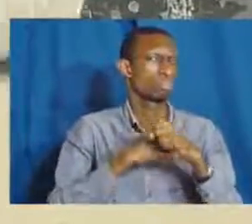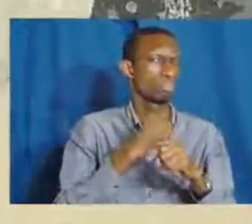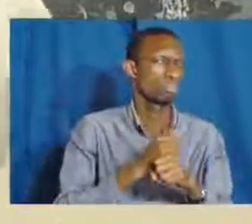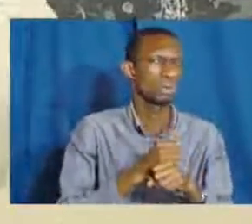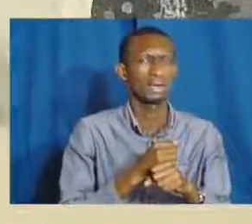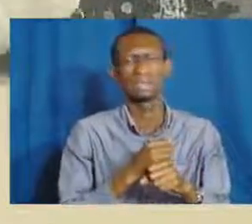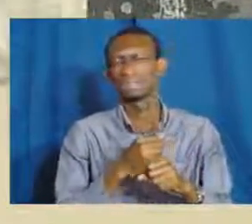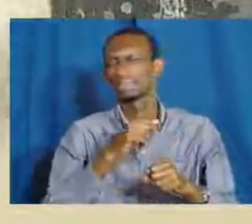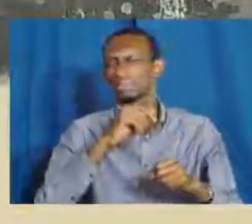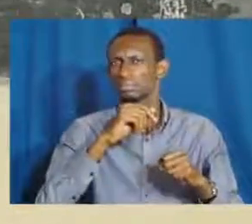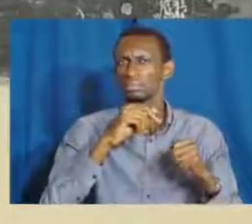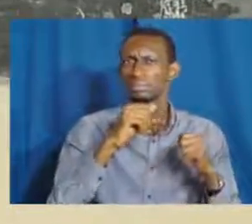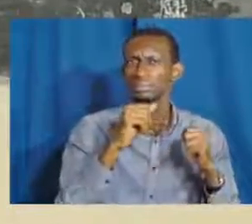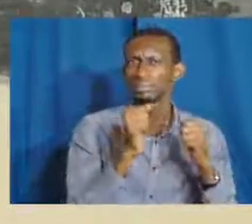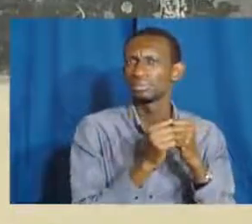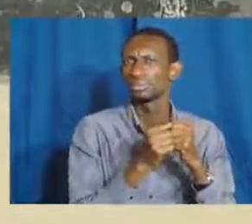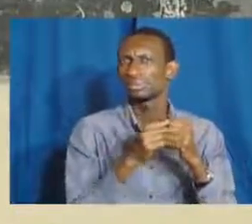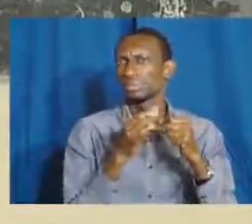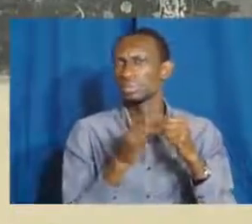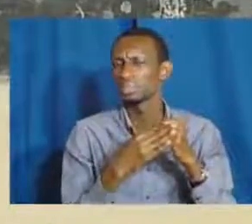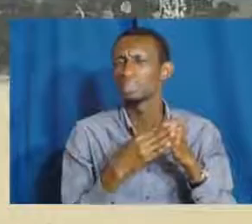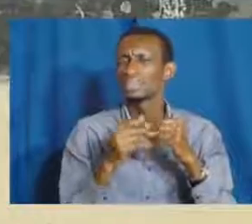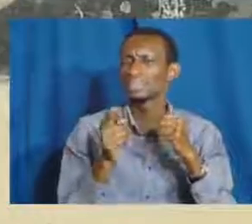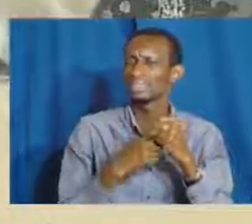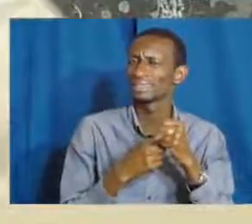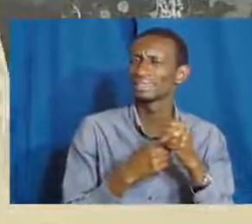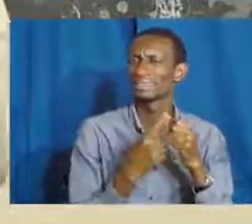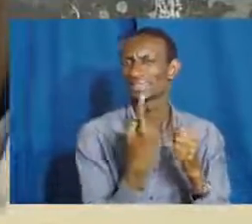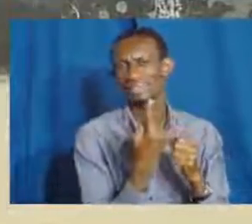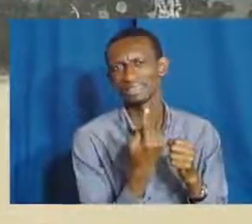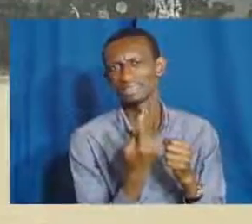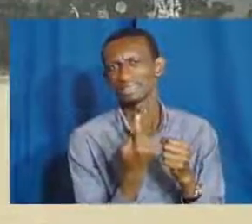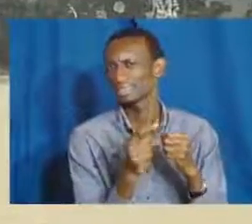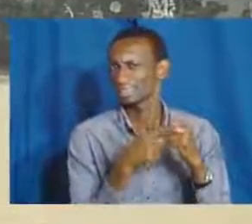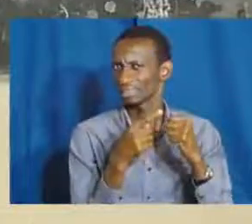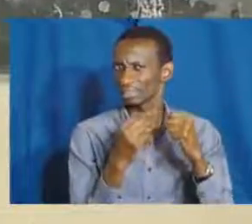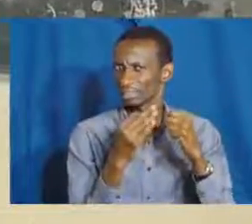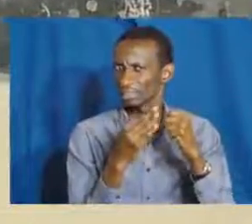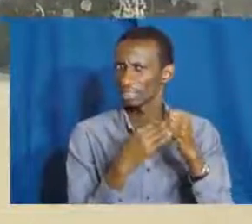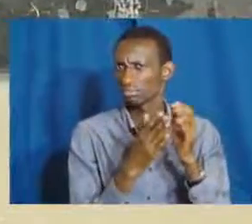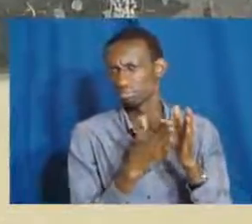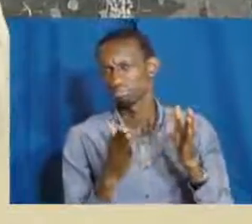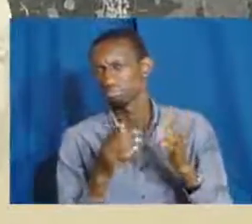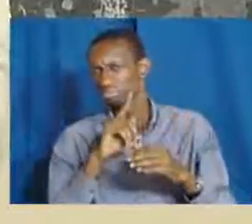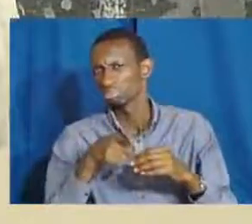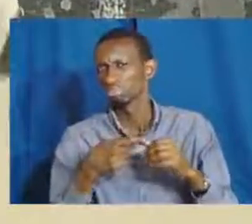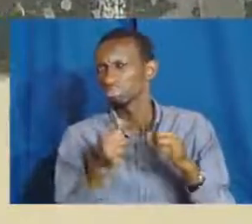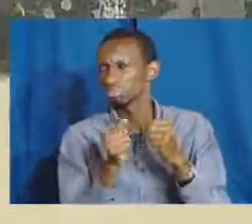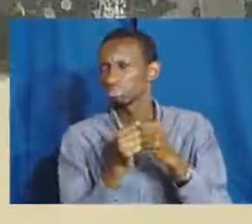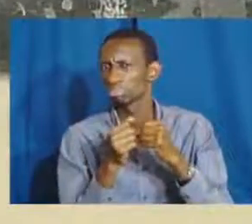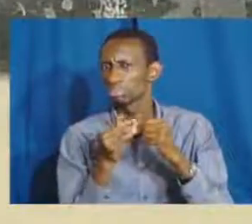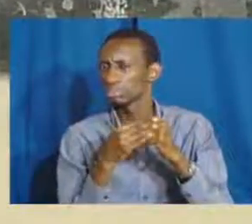around 1869 to 70. The same year when Dmitry Mendeleev also worked, that is the same